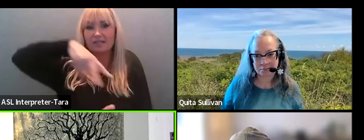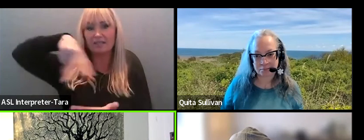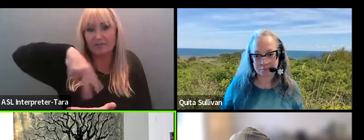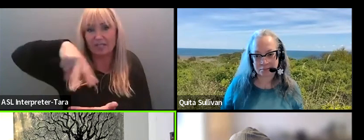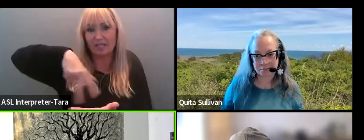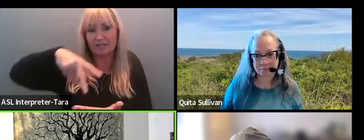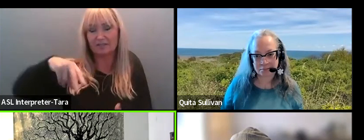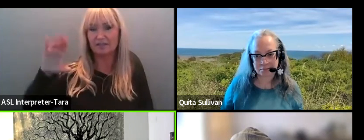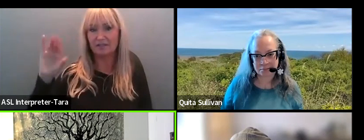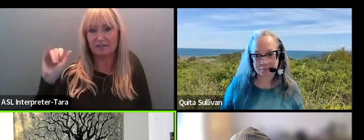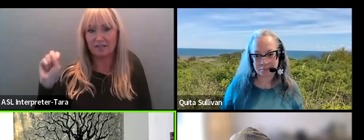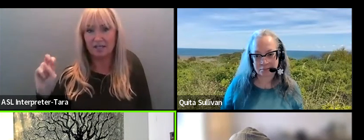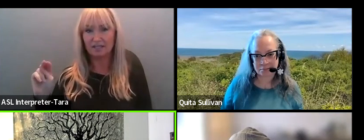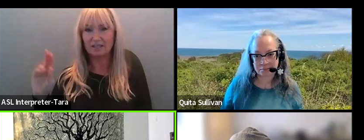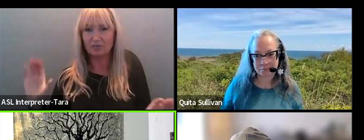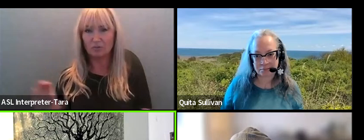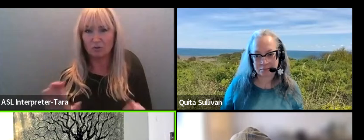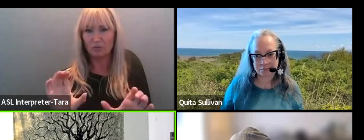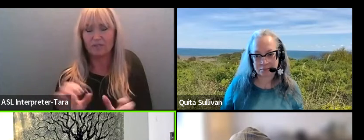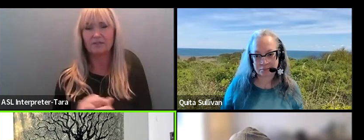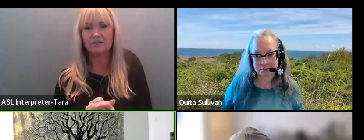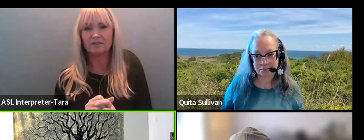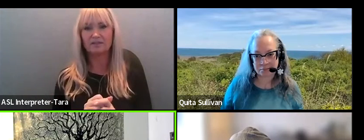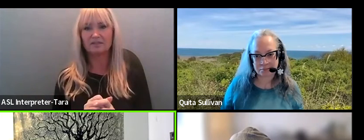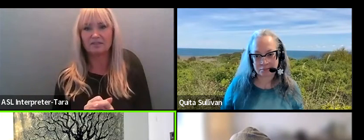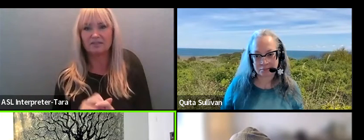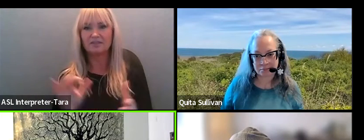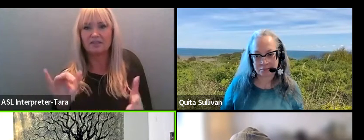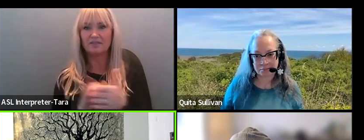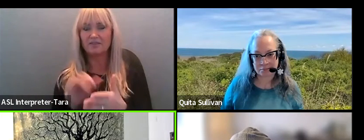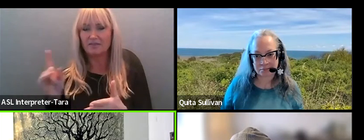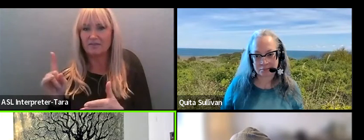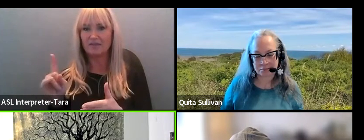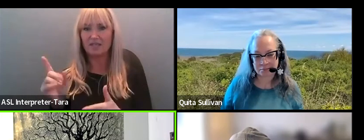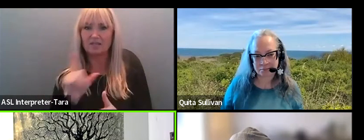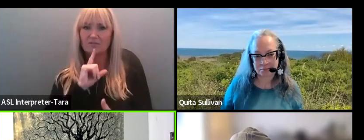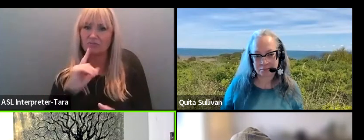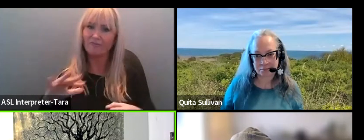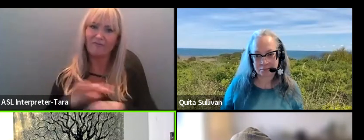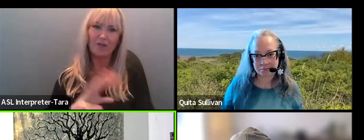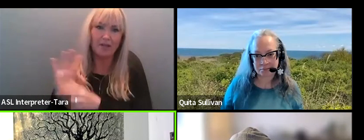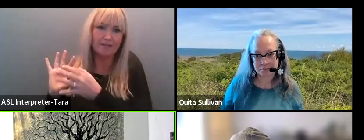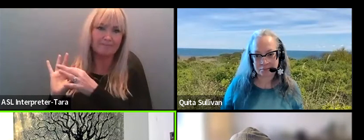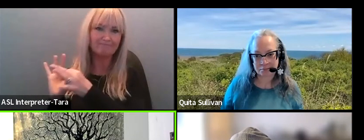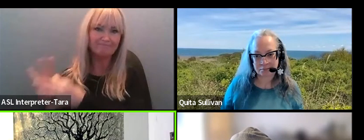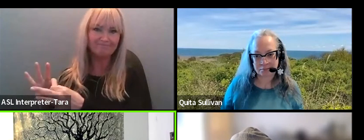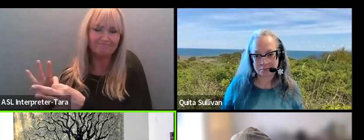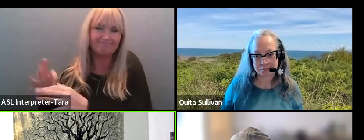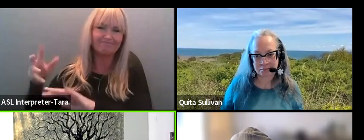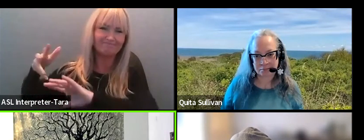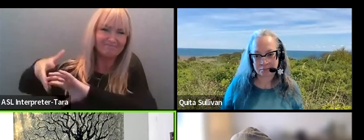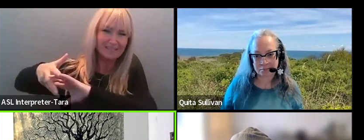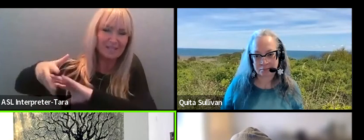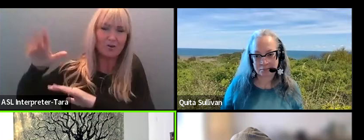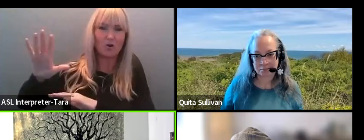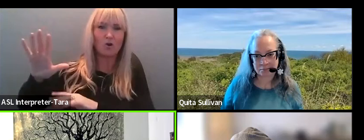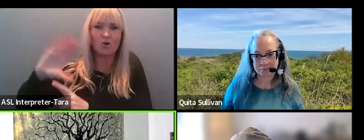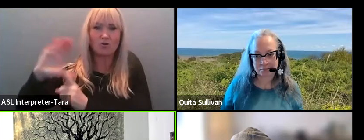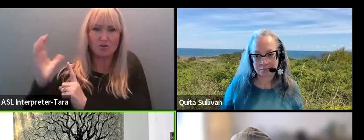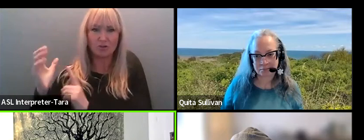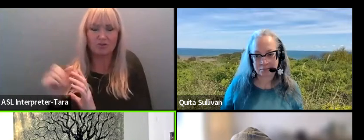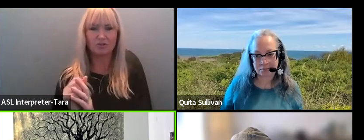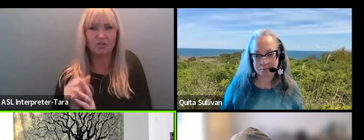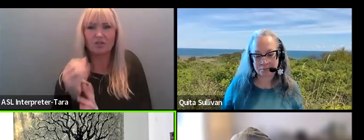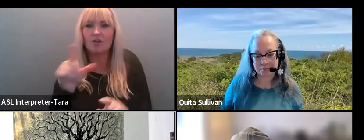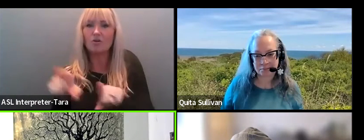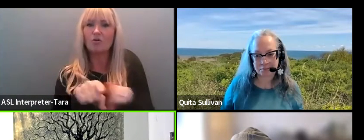also doing that is completely connected to her culture. I believe there's even a harvest connection that